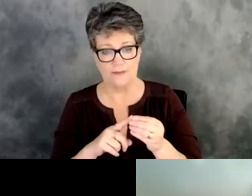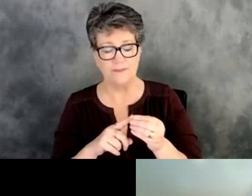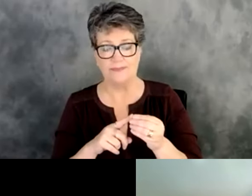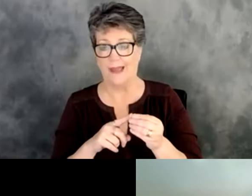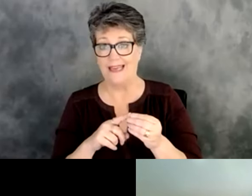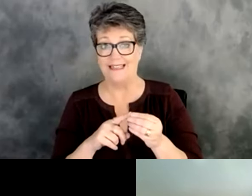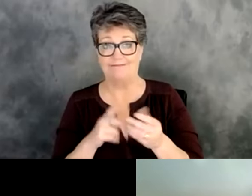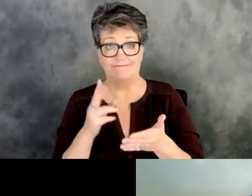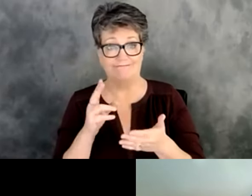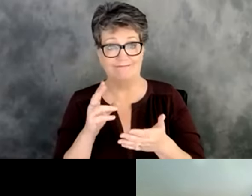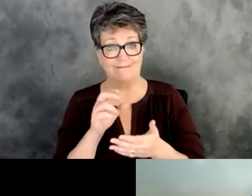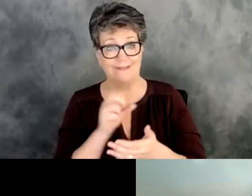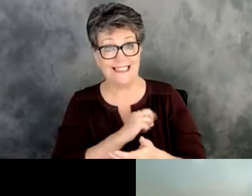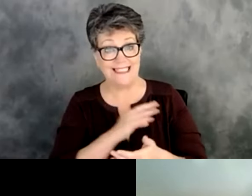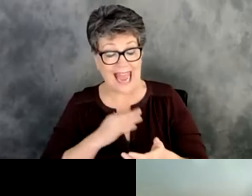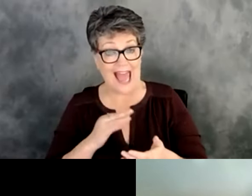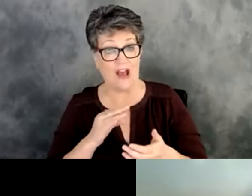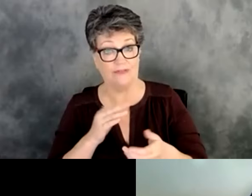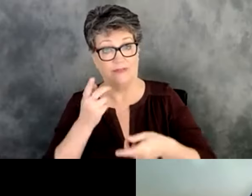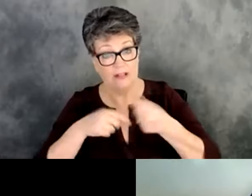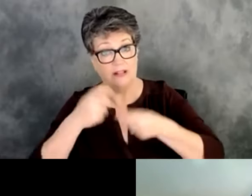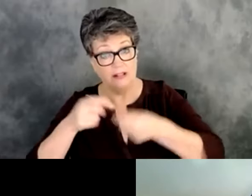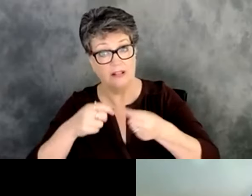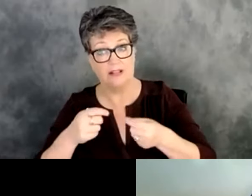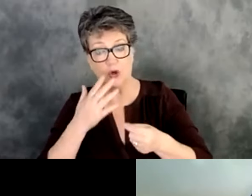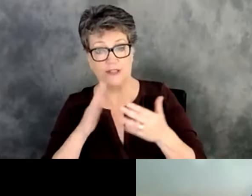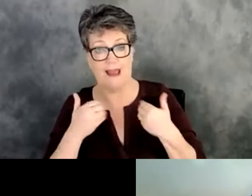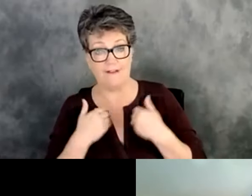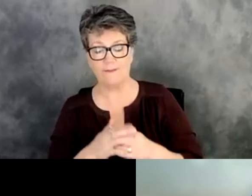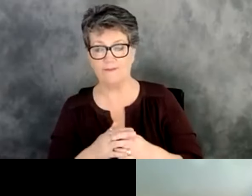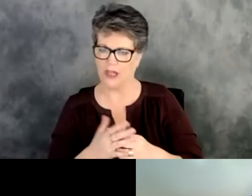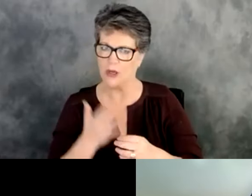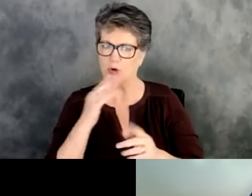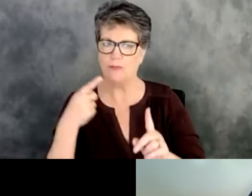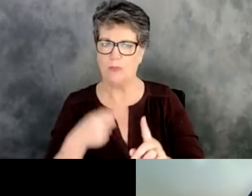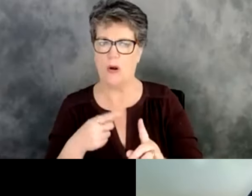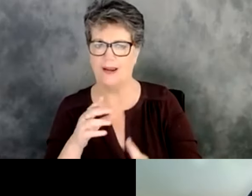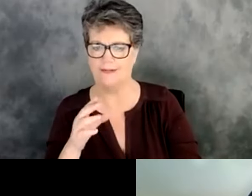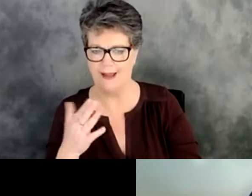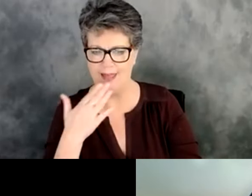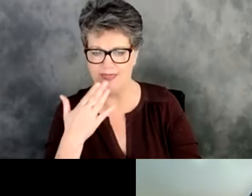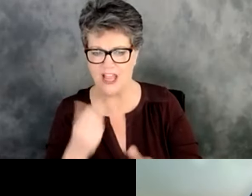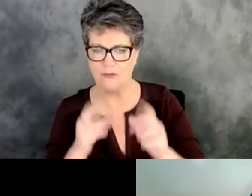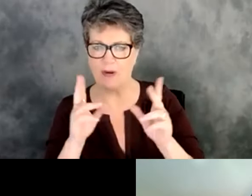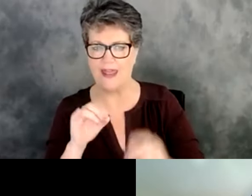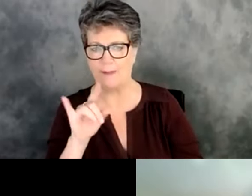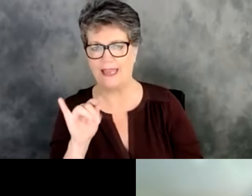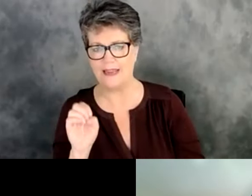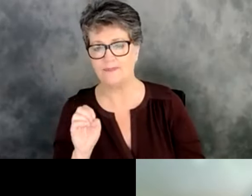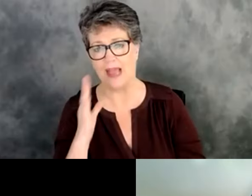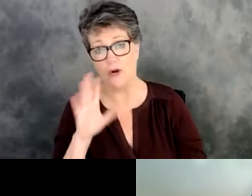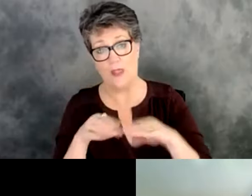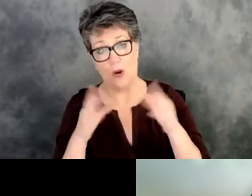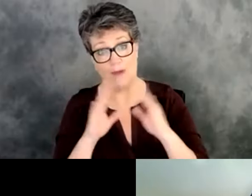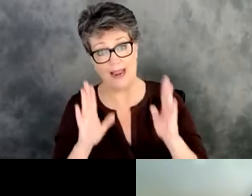that it might be a good idea to have that. Well, that's a really good point, Edie. Thank you for bringing it up. I know that Open House